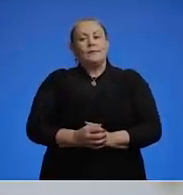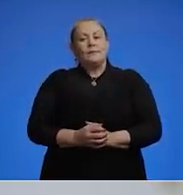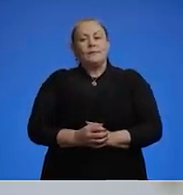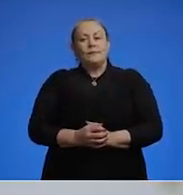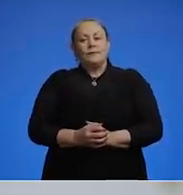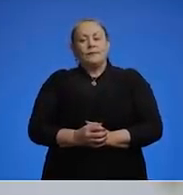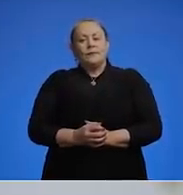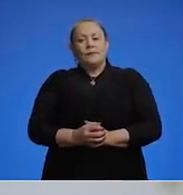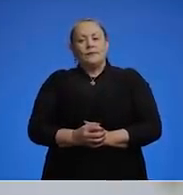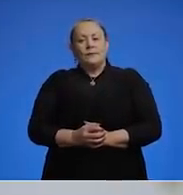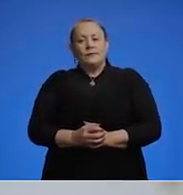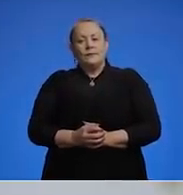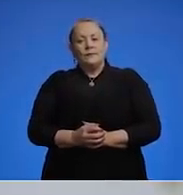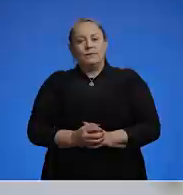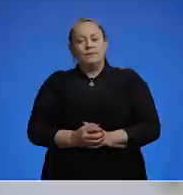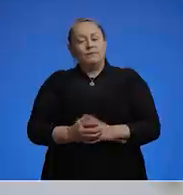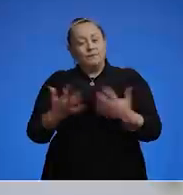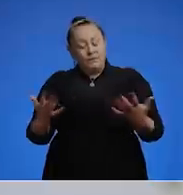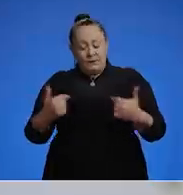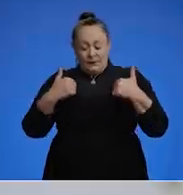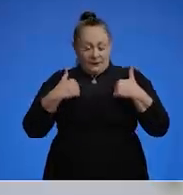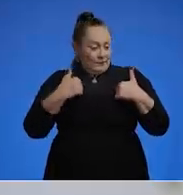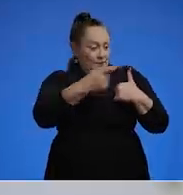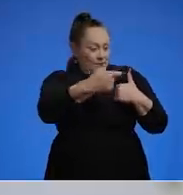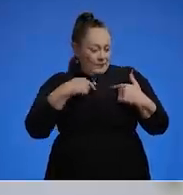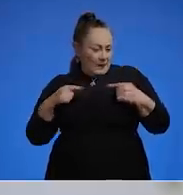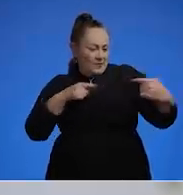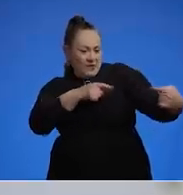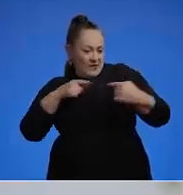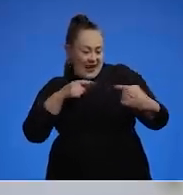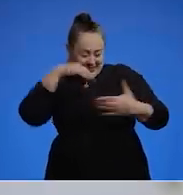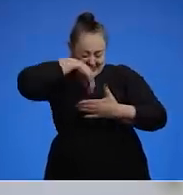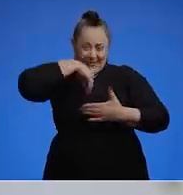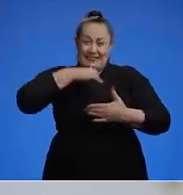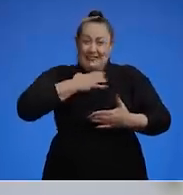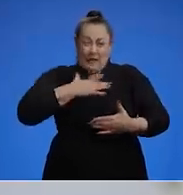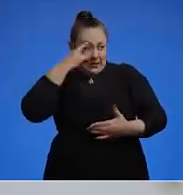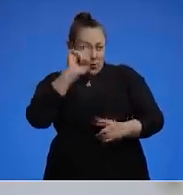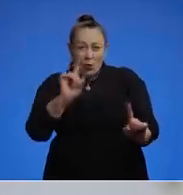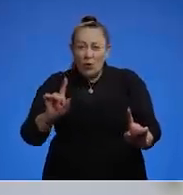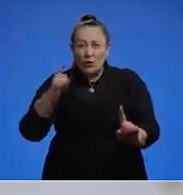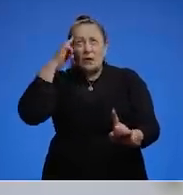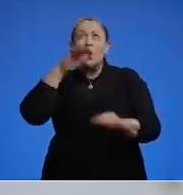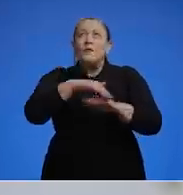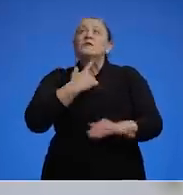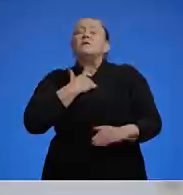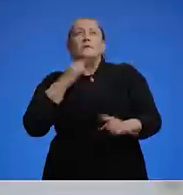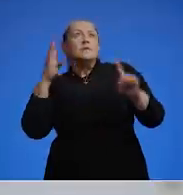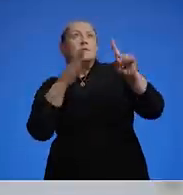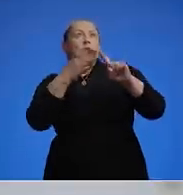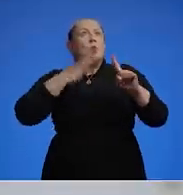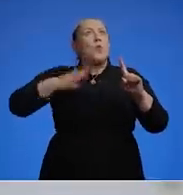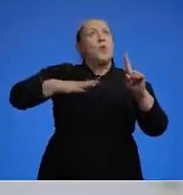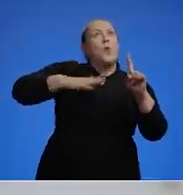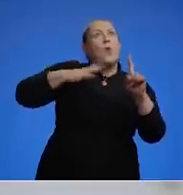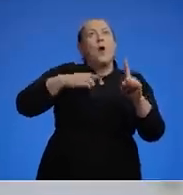Where do these wars and battles between yourselves first start? Isn't it precisely in the desires fighting inside your